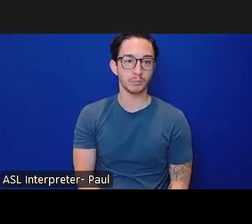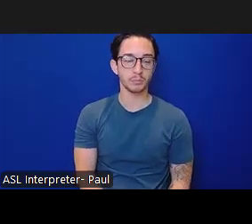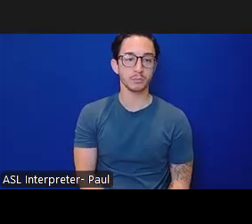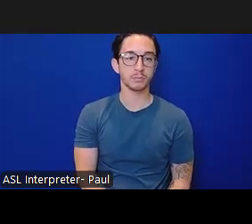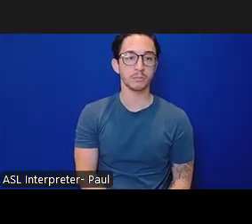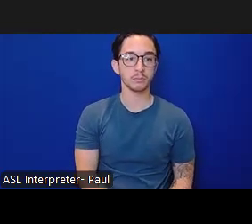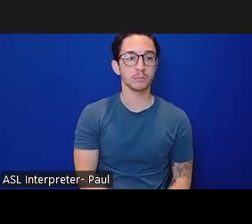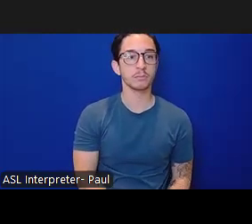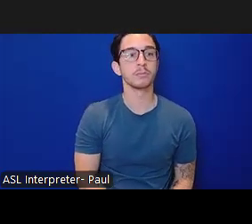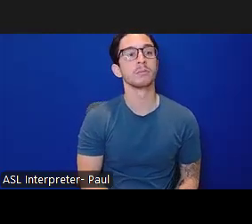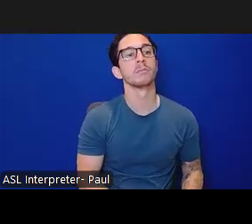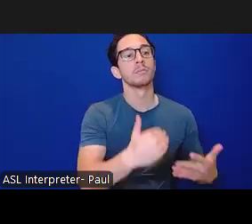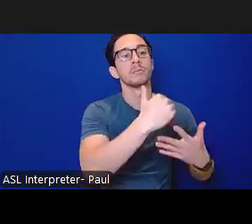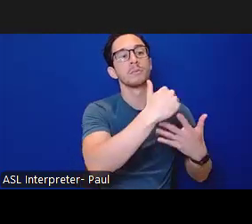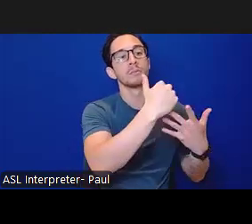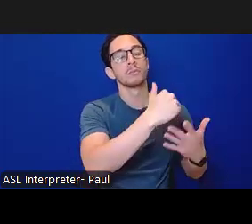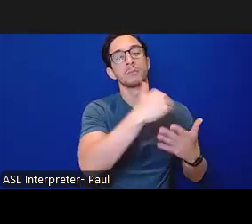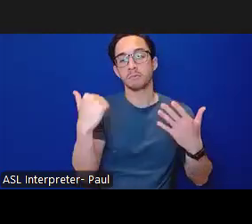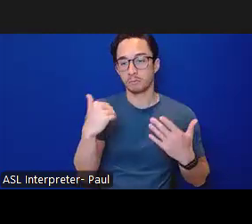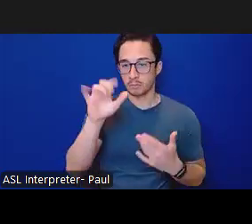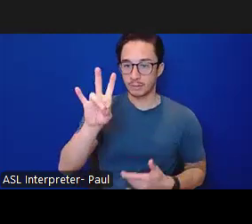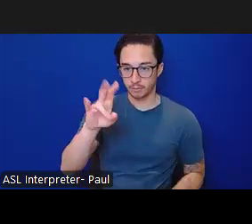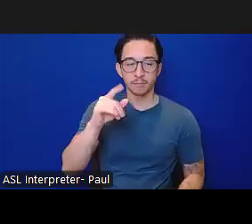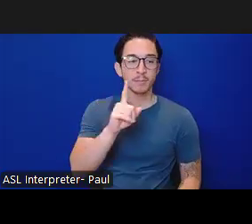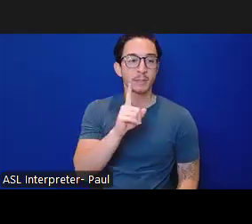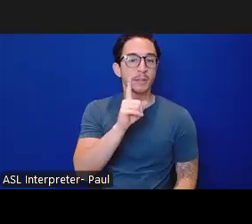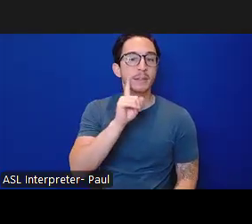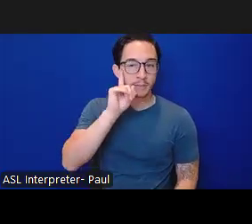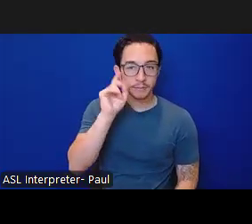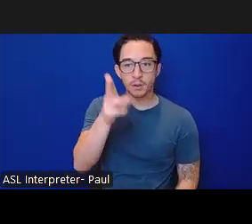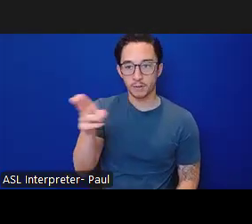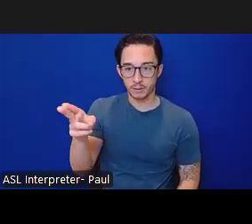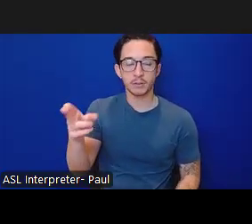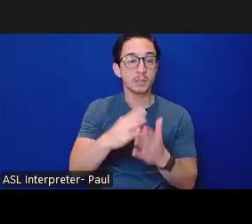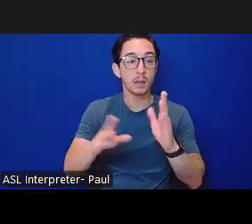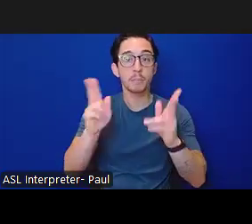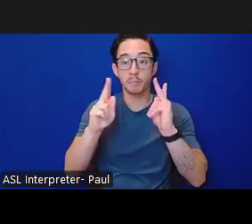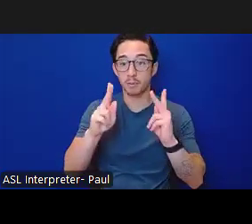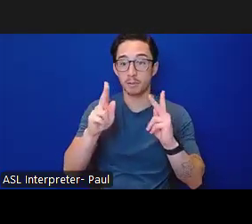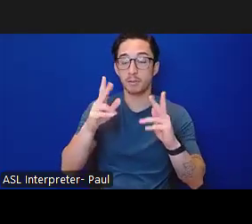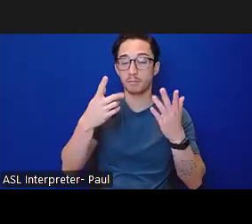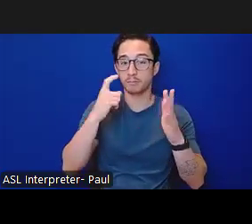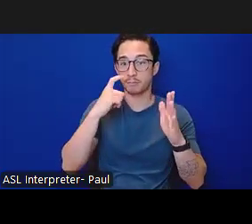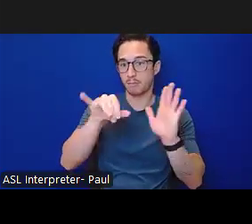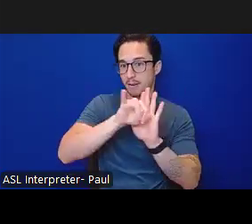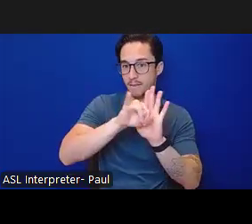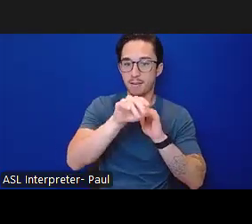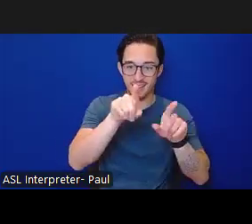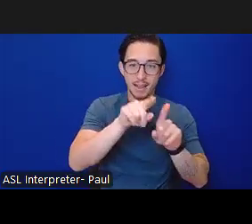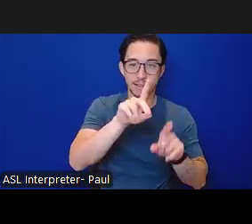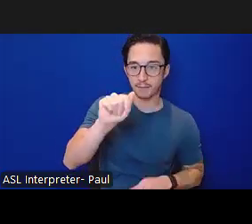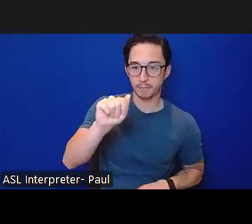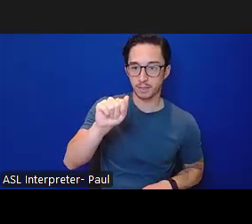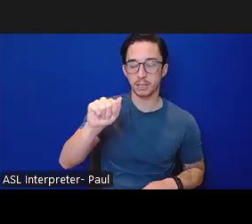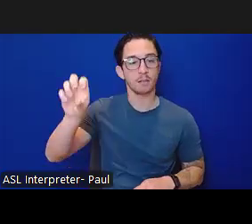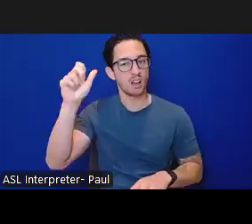Now, deaf and hard of hearing, for some individuals, they identify this as a disability, but others do